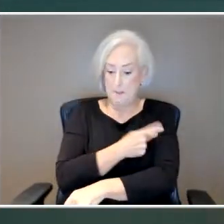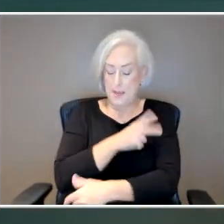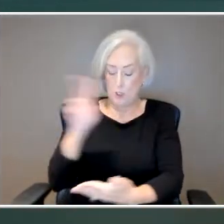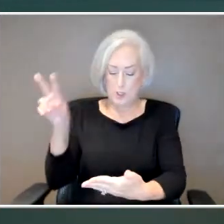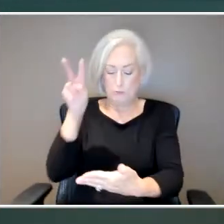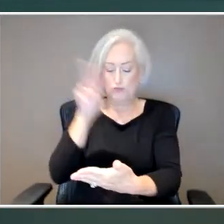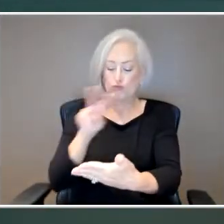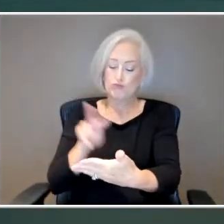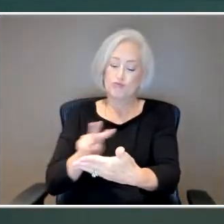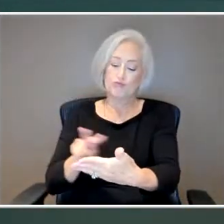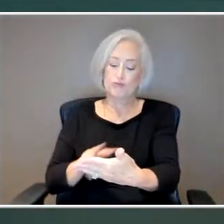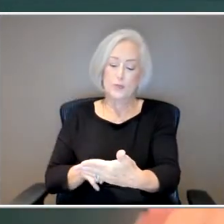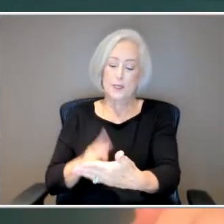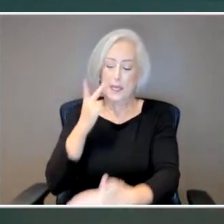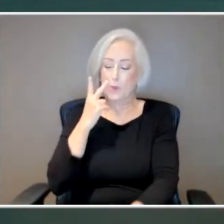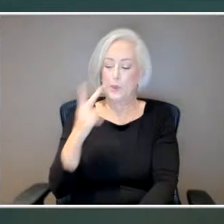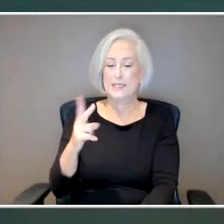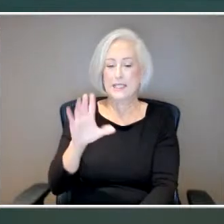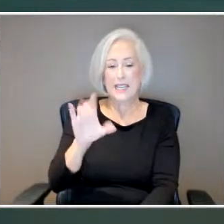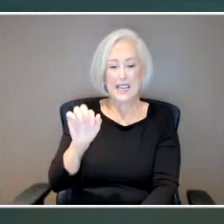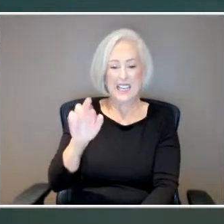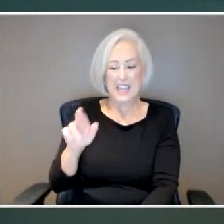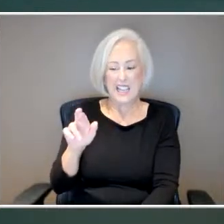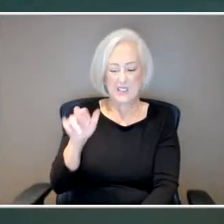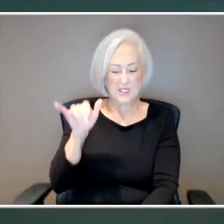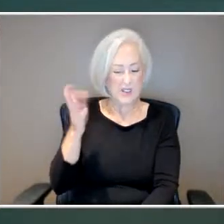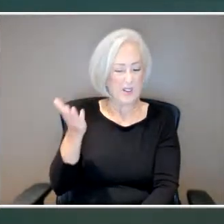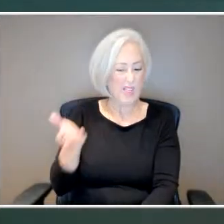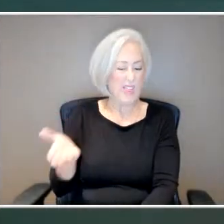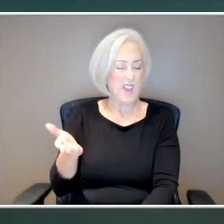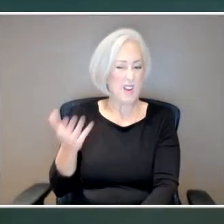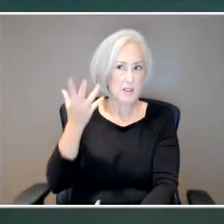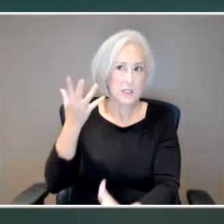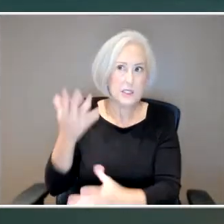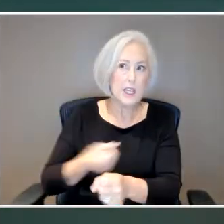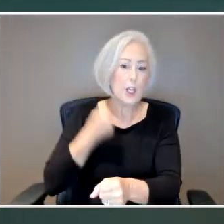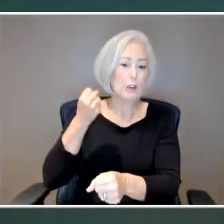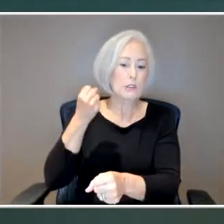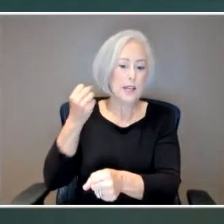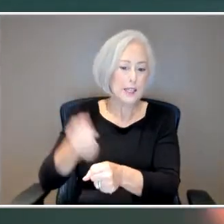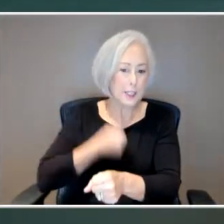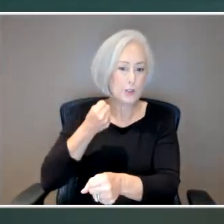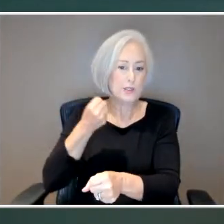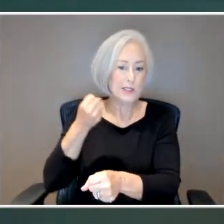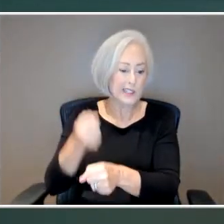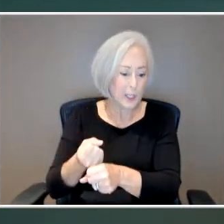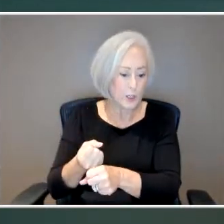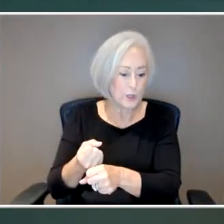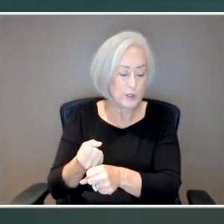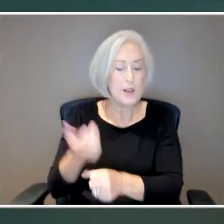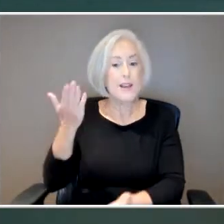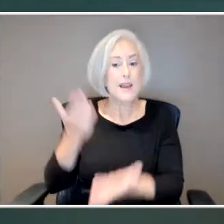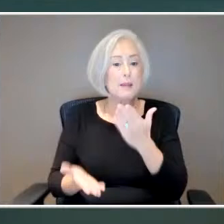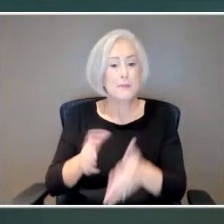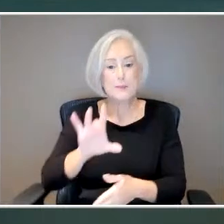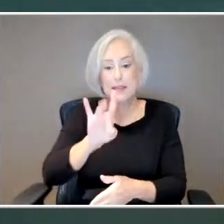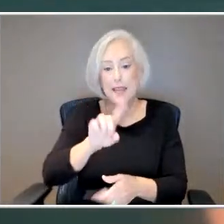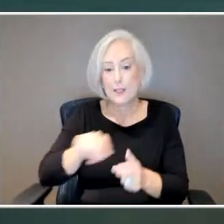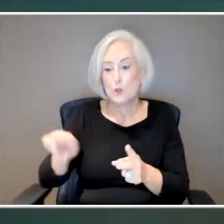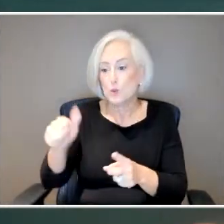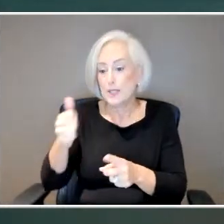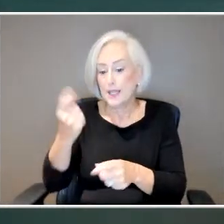and we see this is a cancer that's likely been present for years, and so it might take us 8 days or 10 days to see that patient, but